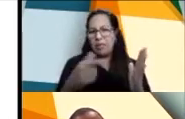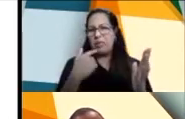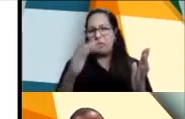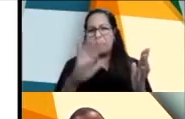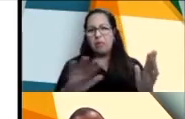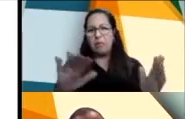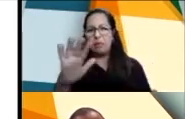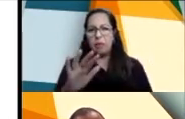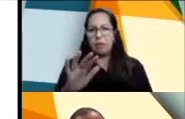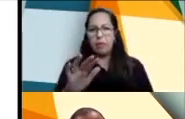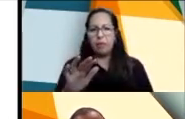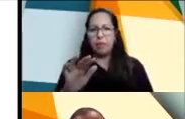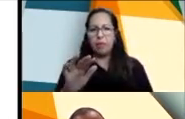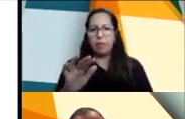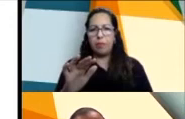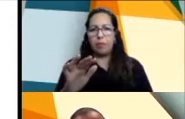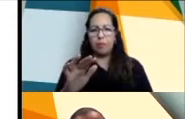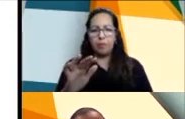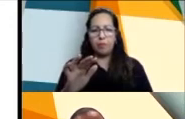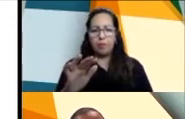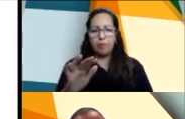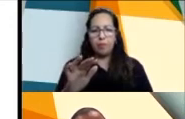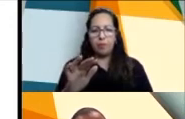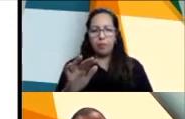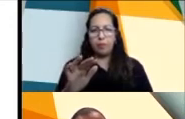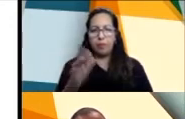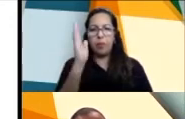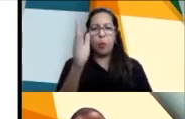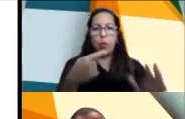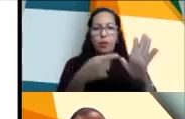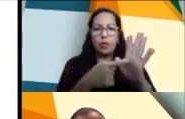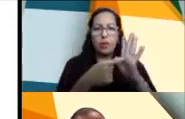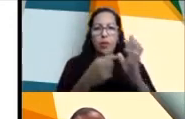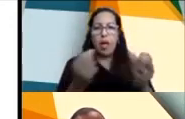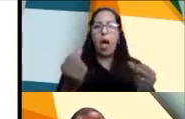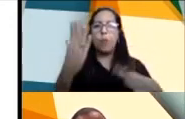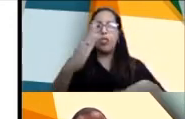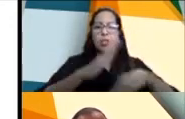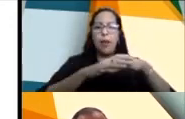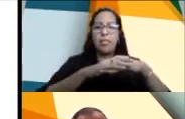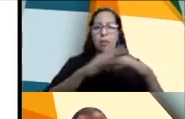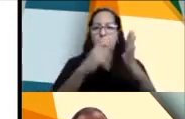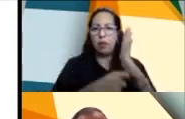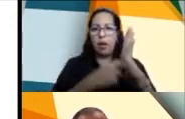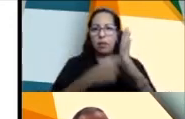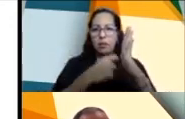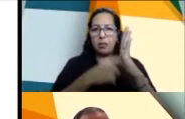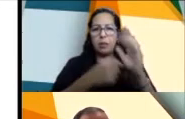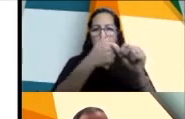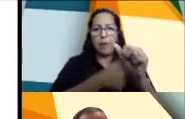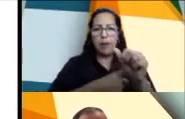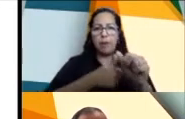E will tell how much is going to be the maximum cost per each